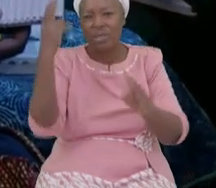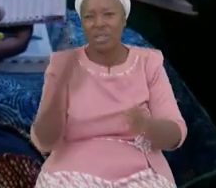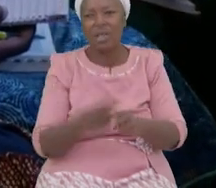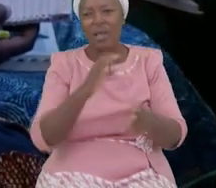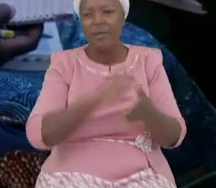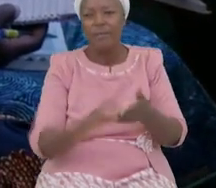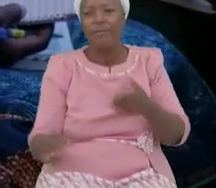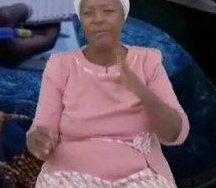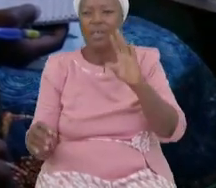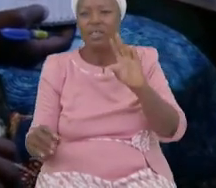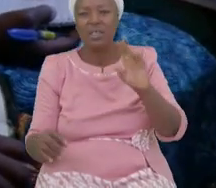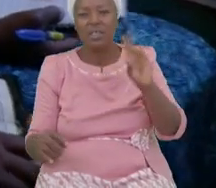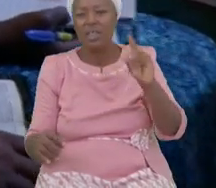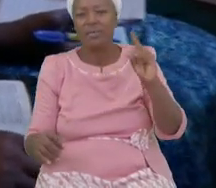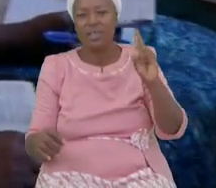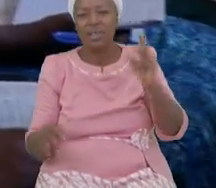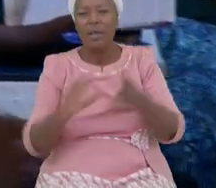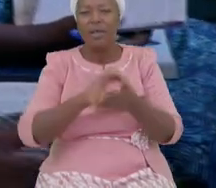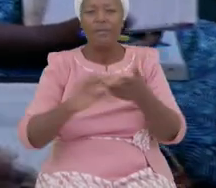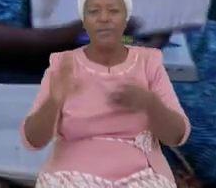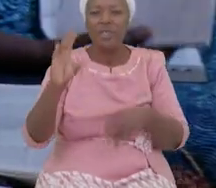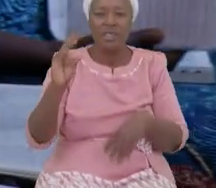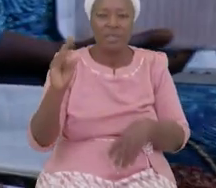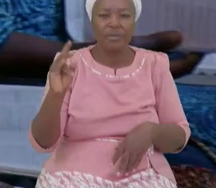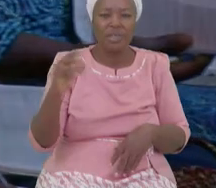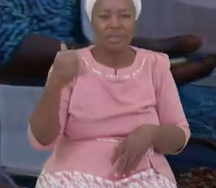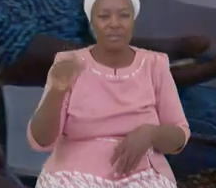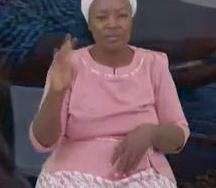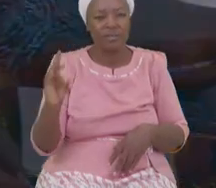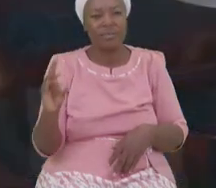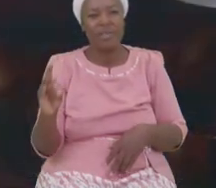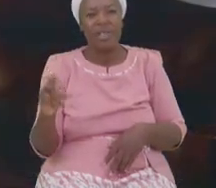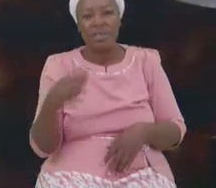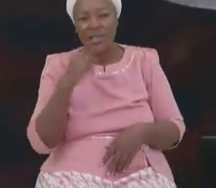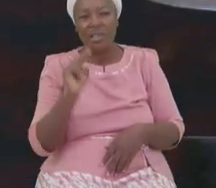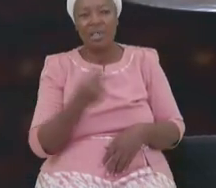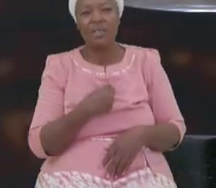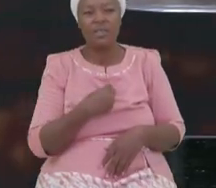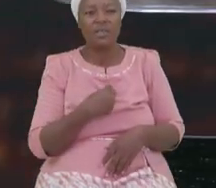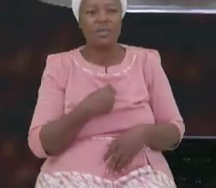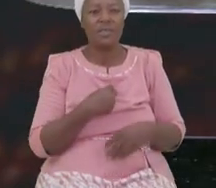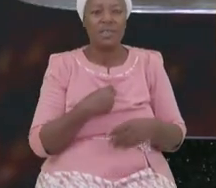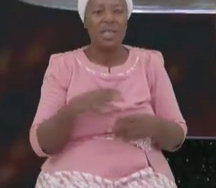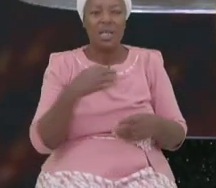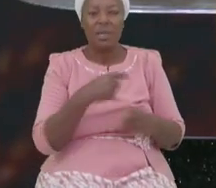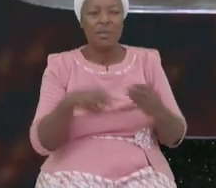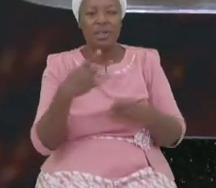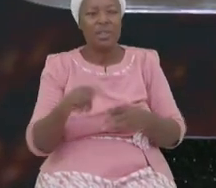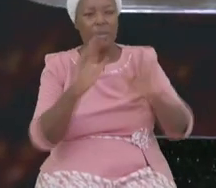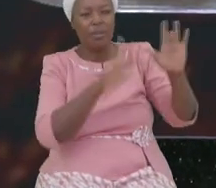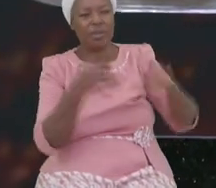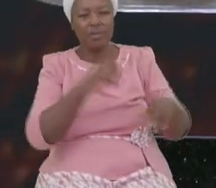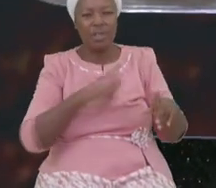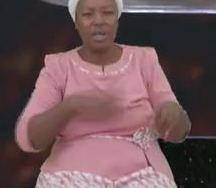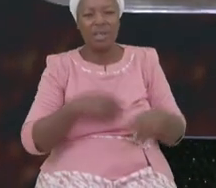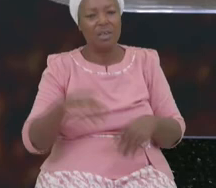at verse 17. In verse 17, he tells us about the mercy of the Lord and the covenant